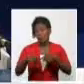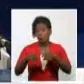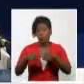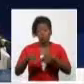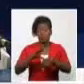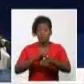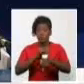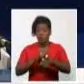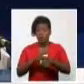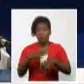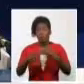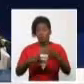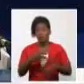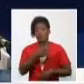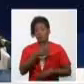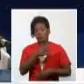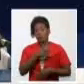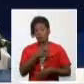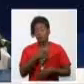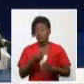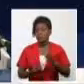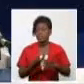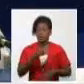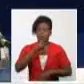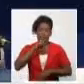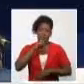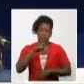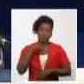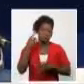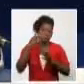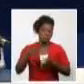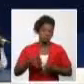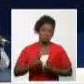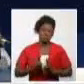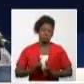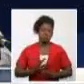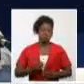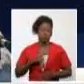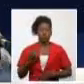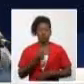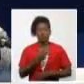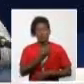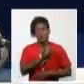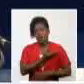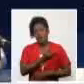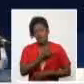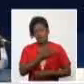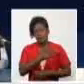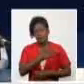for 5 days and 2 days in the intensive care unit.